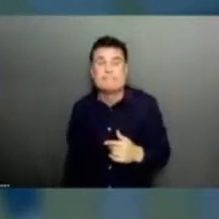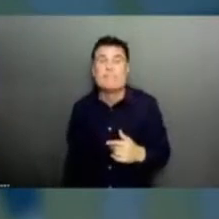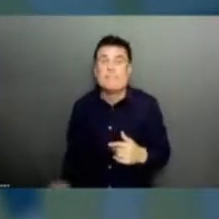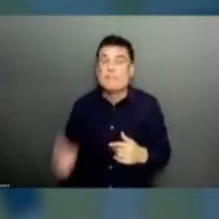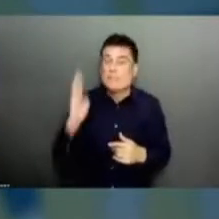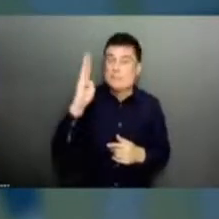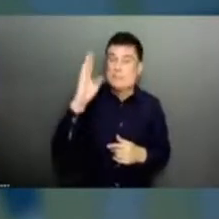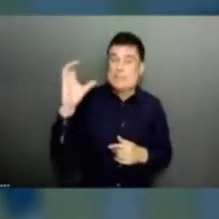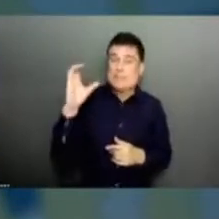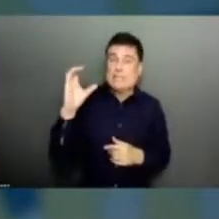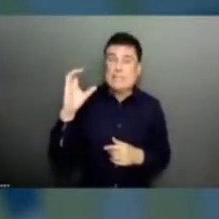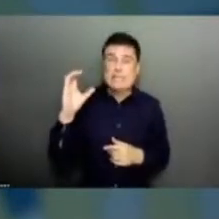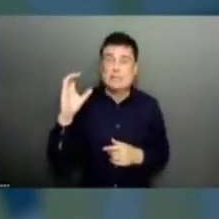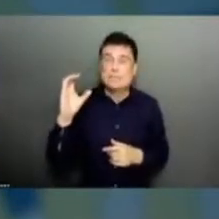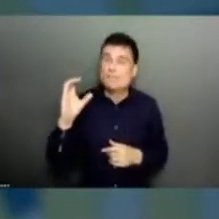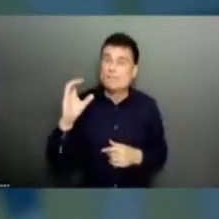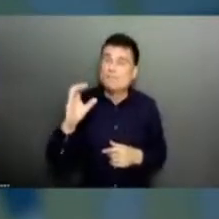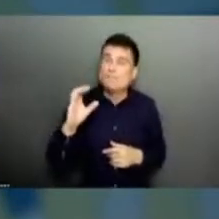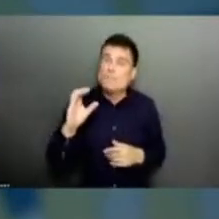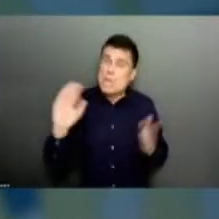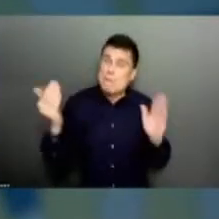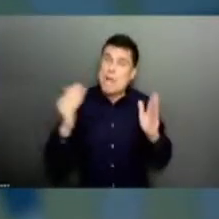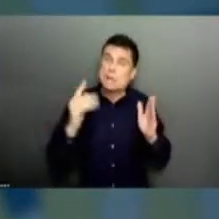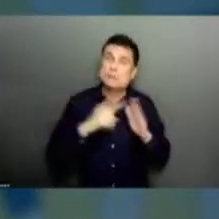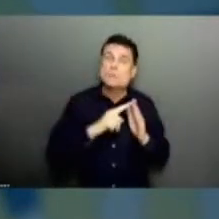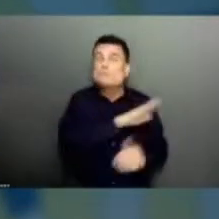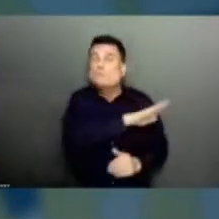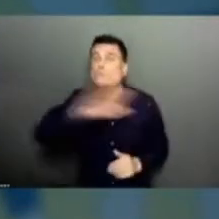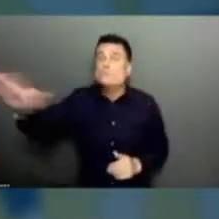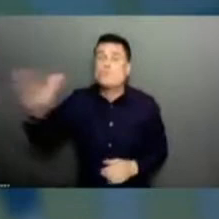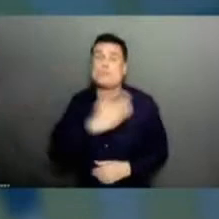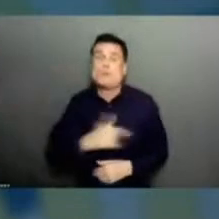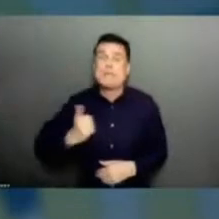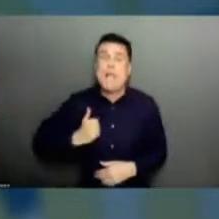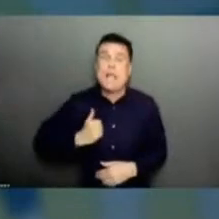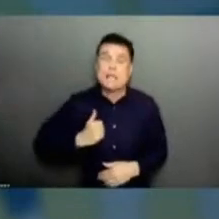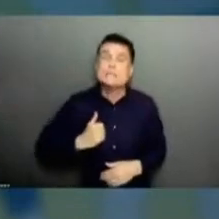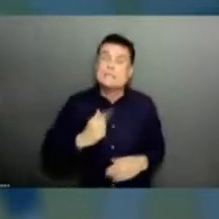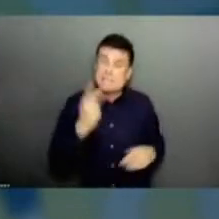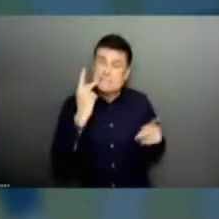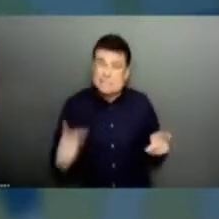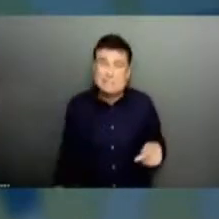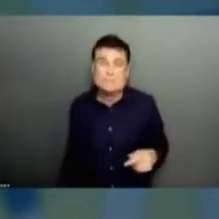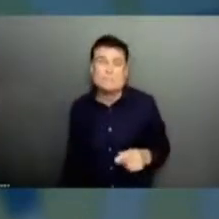countries, particularly the US and Washington State,